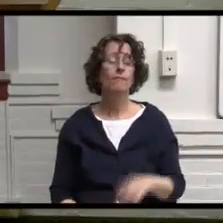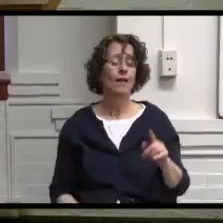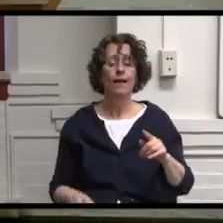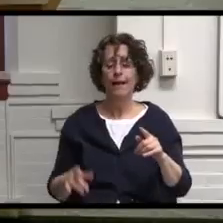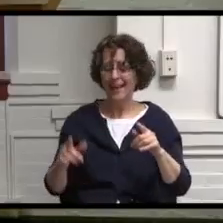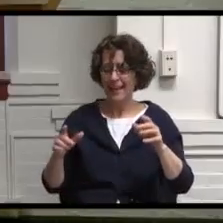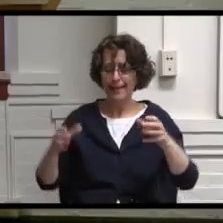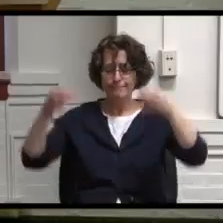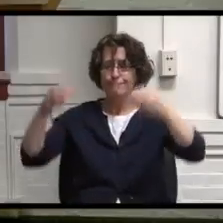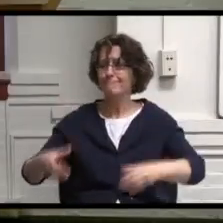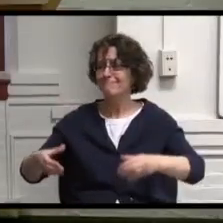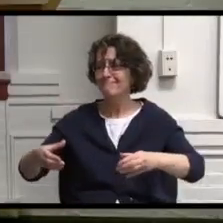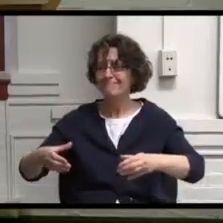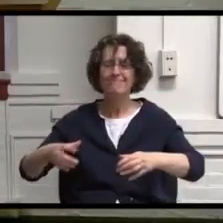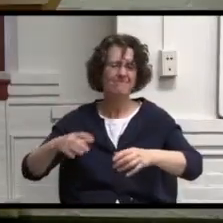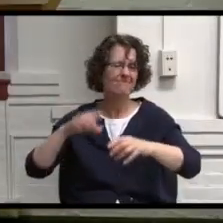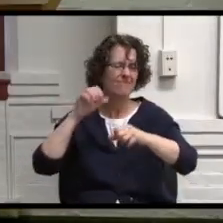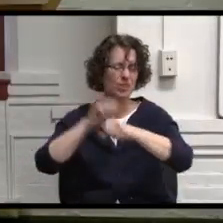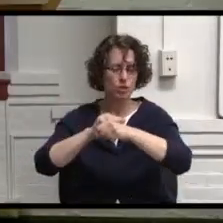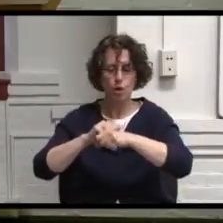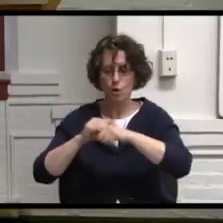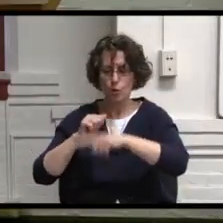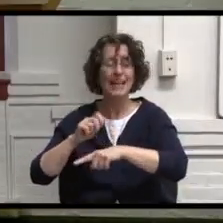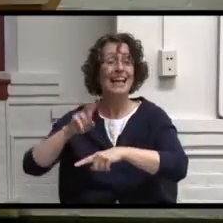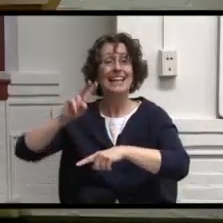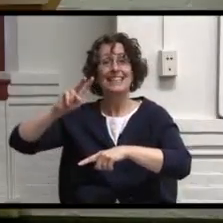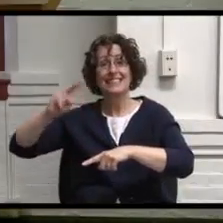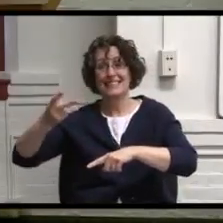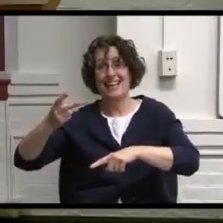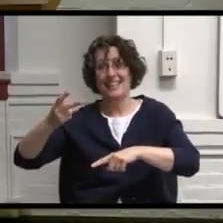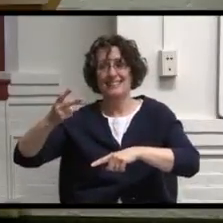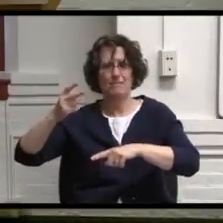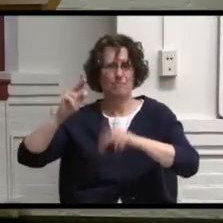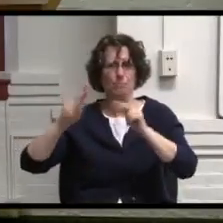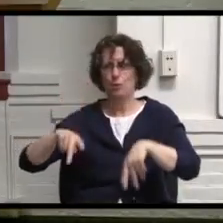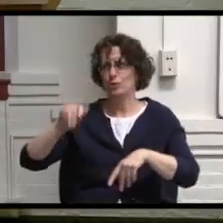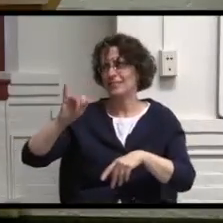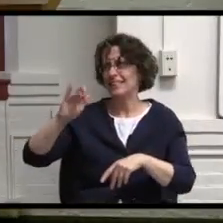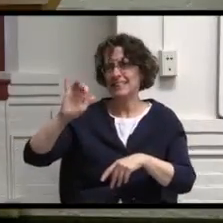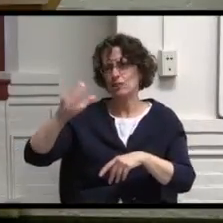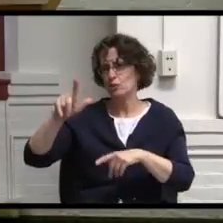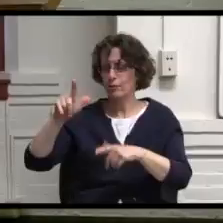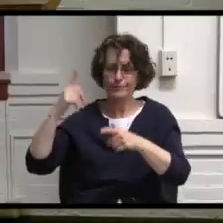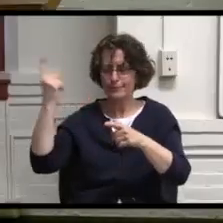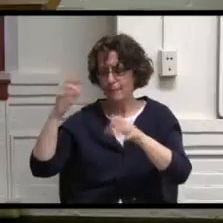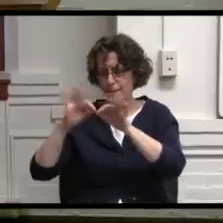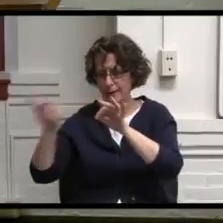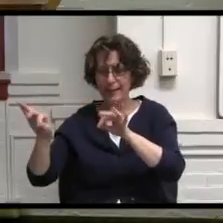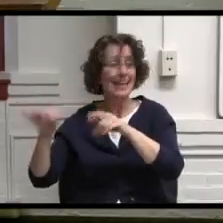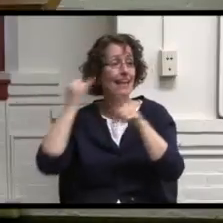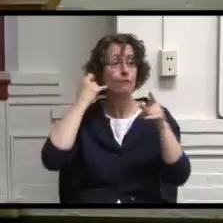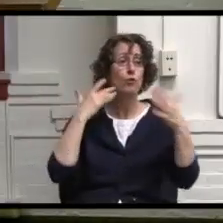cornerstone marker prior to installation at the expense of the requester.